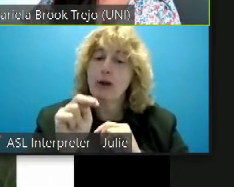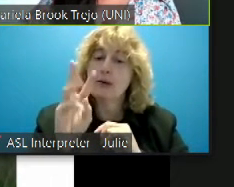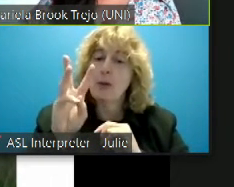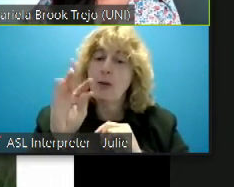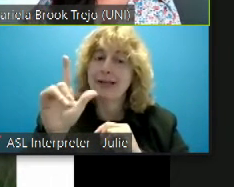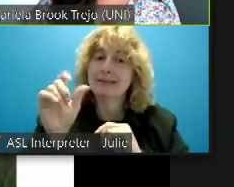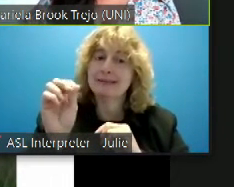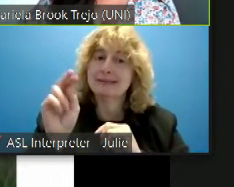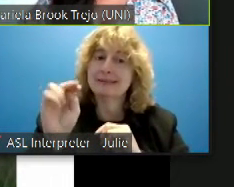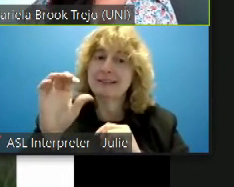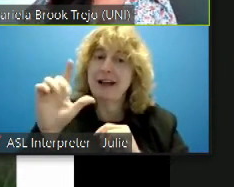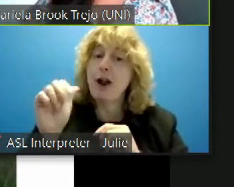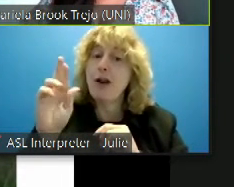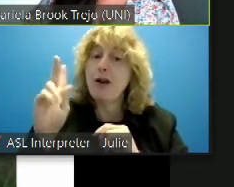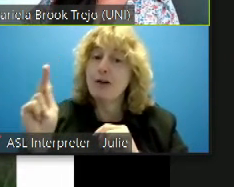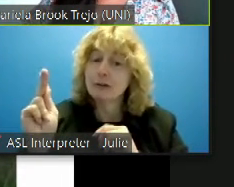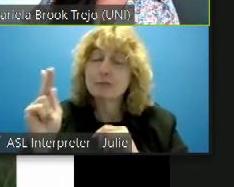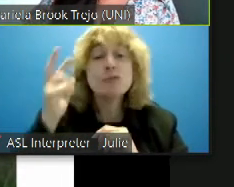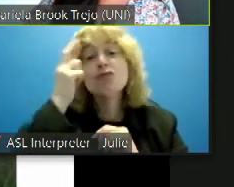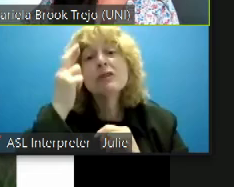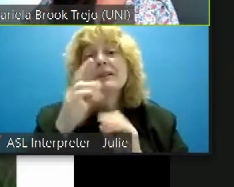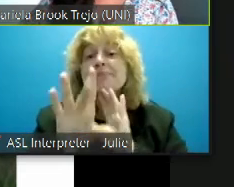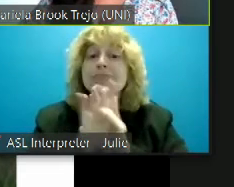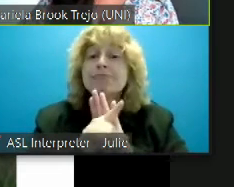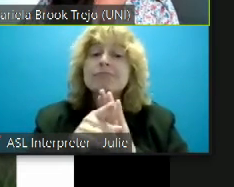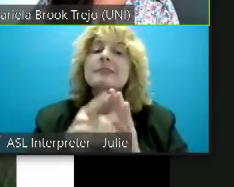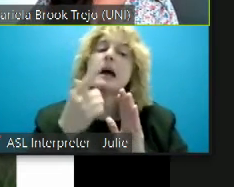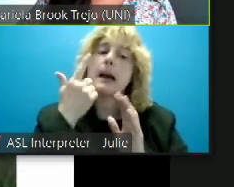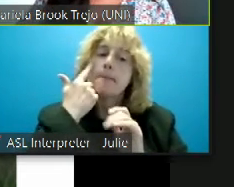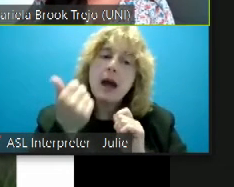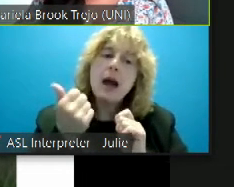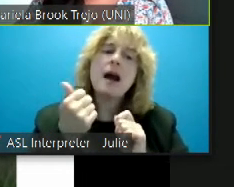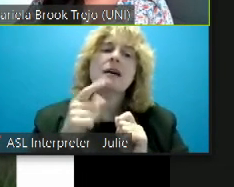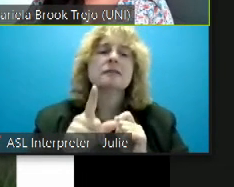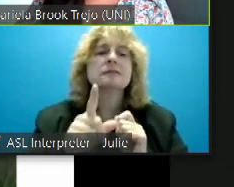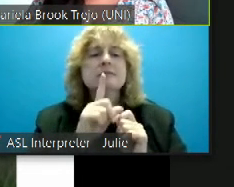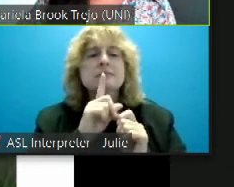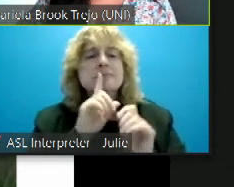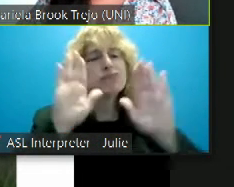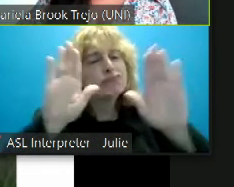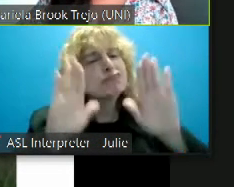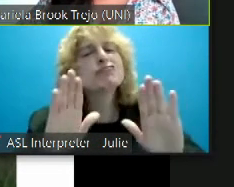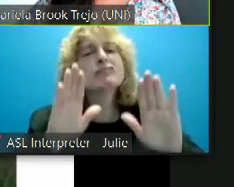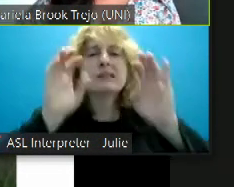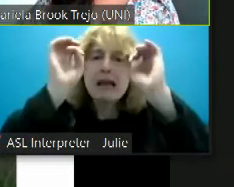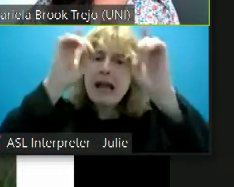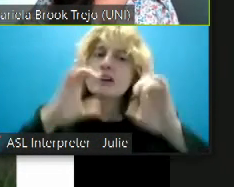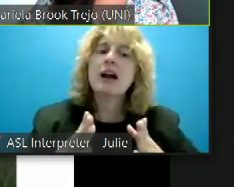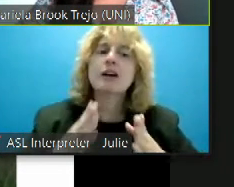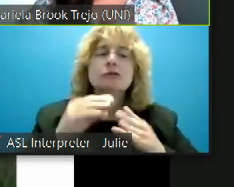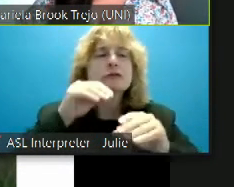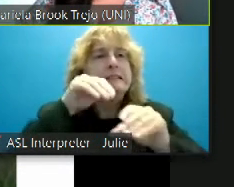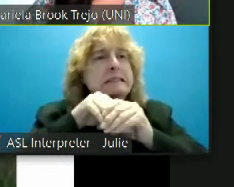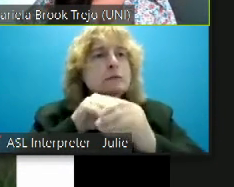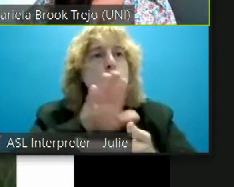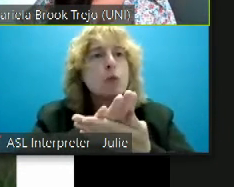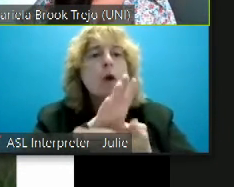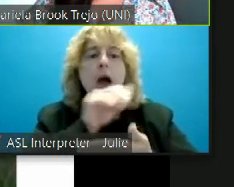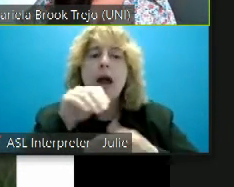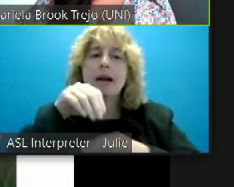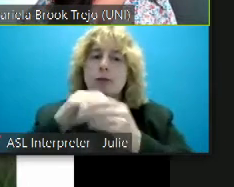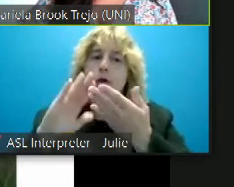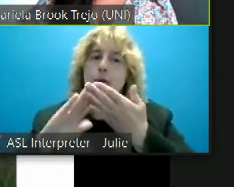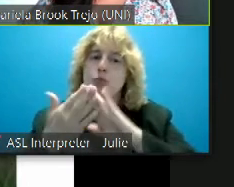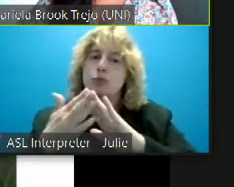nominating Mr. Buckley is Mr. Buckley is an amazing educator inside the school and the community. We appreciate his love and